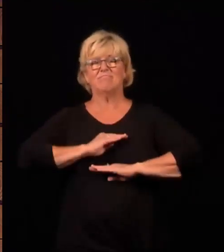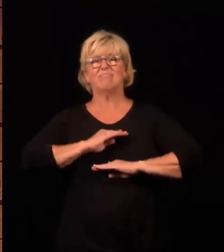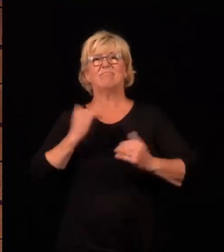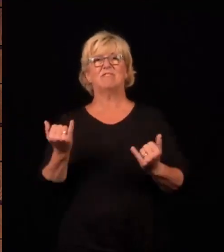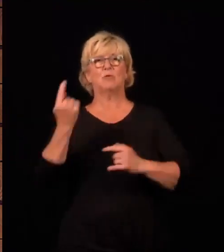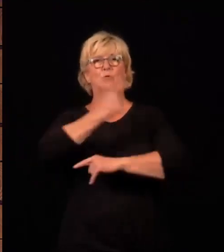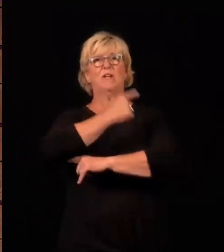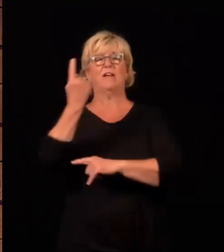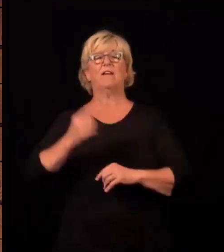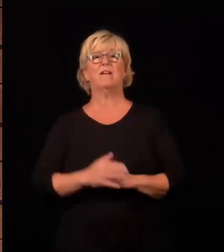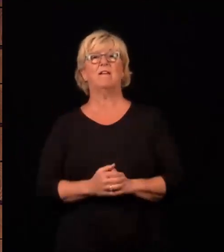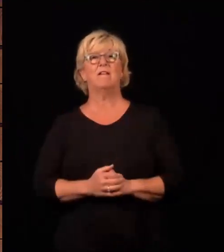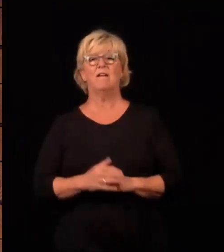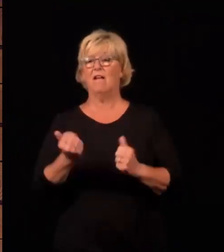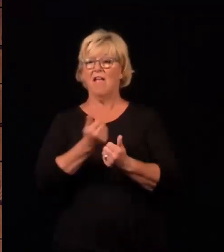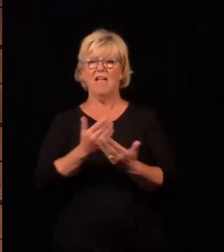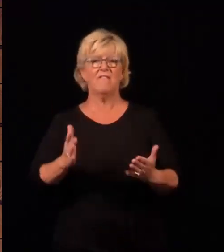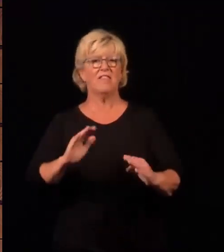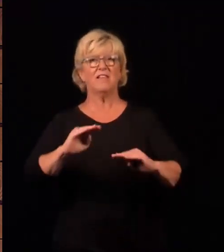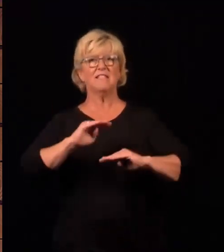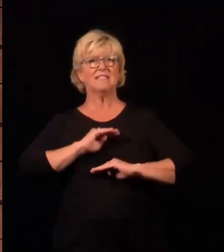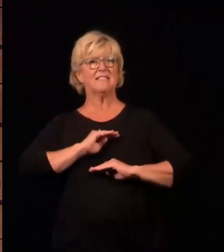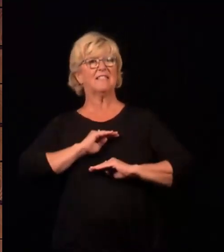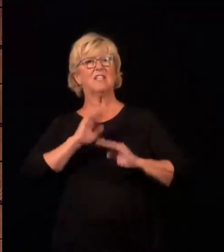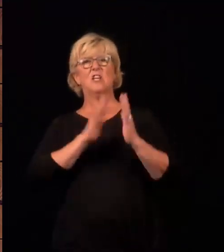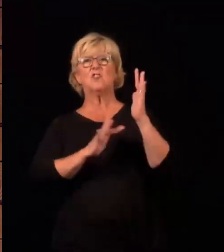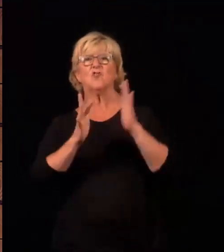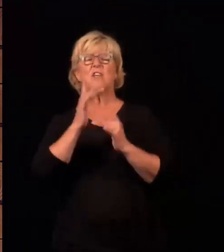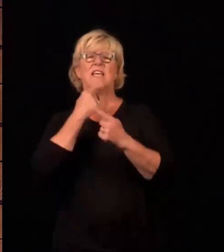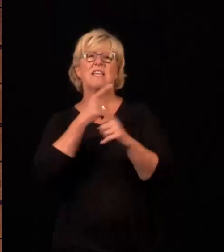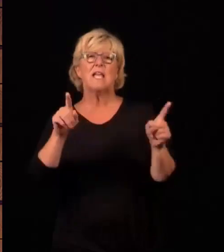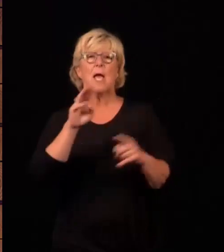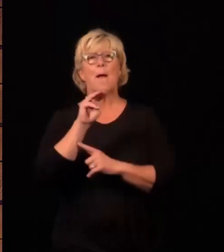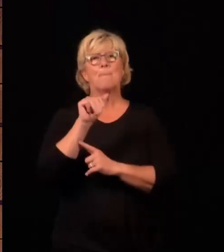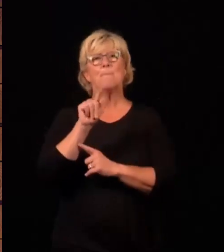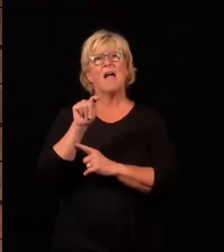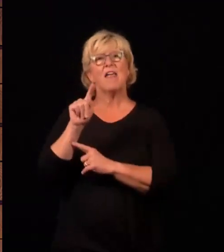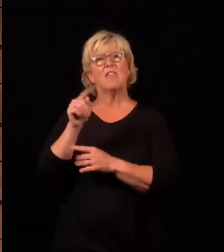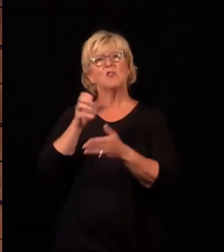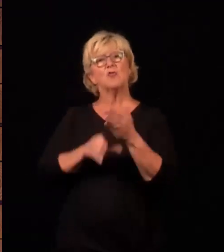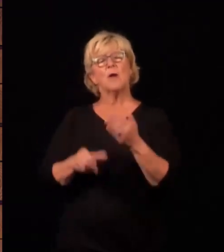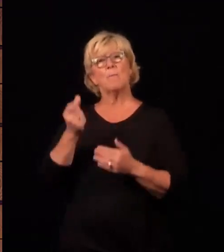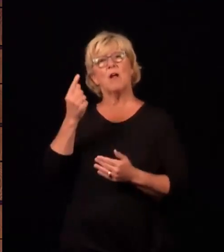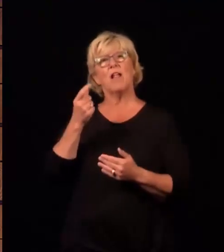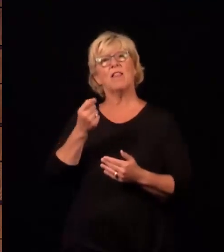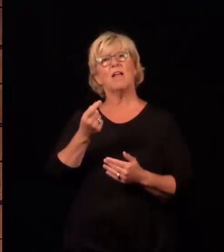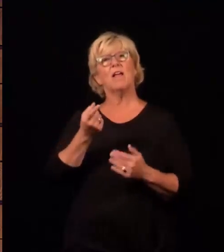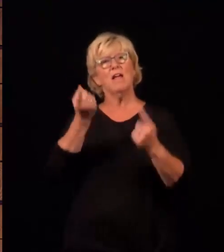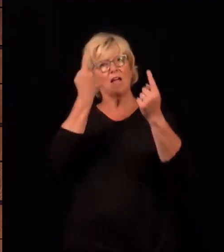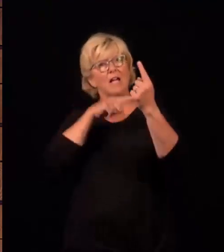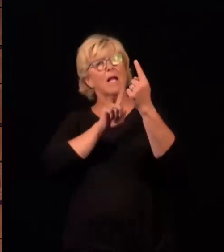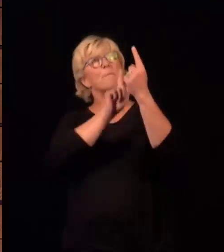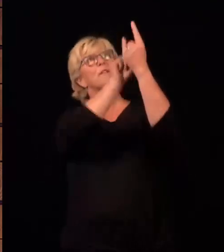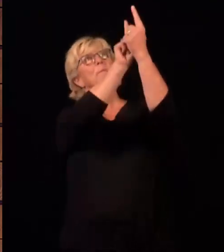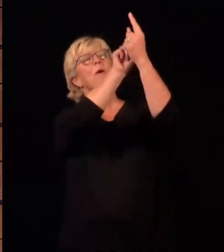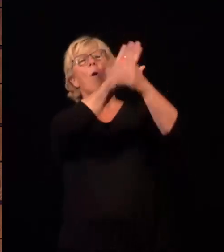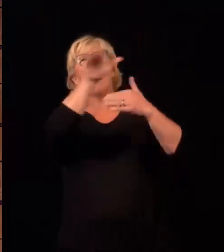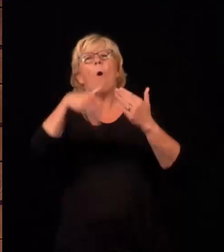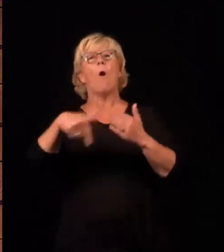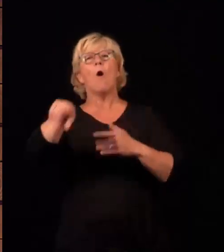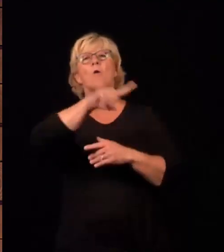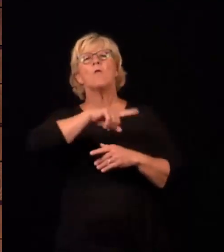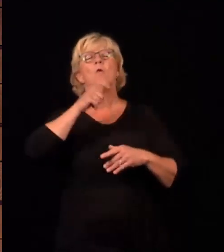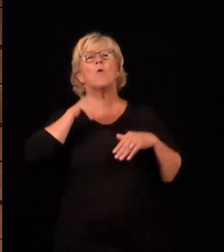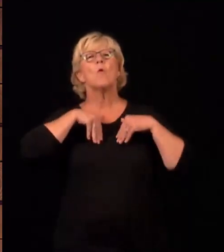today. Everything is settled. Jesus said it this way in Matthew chapter 11, "Come to me, all you who